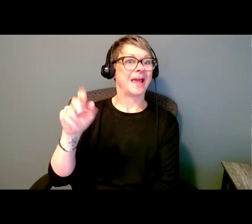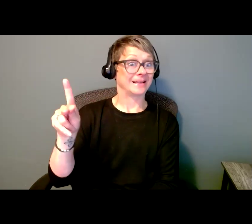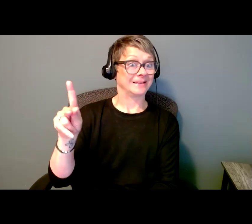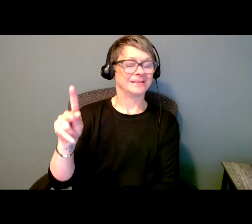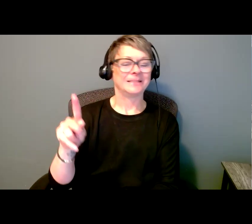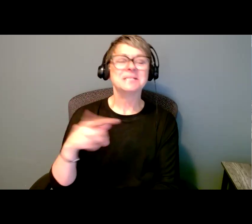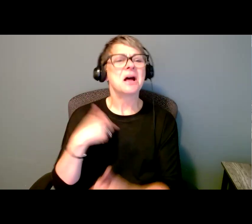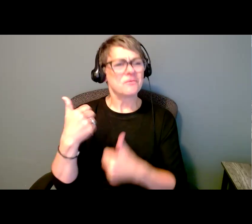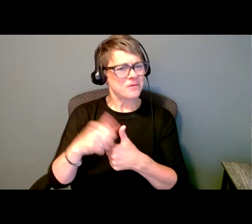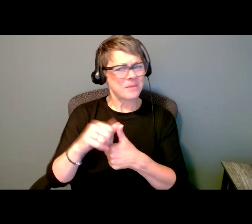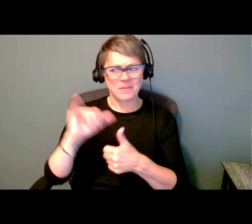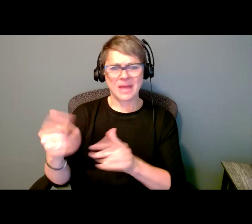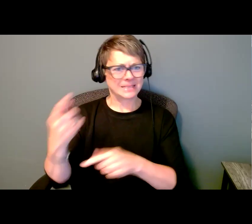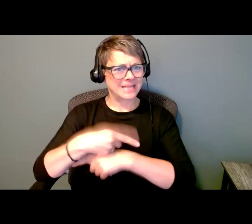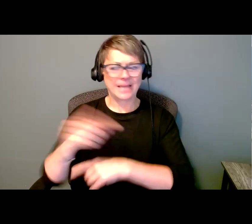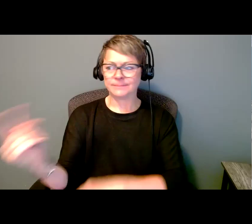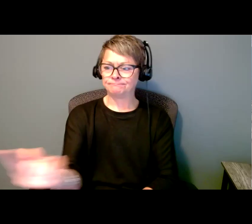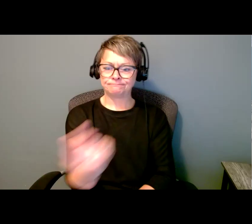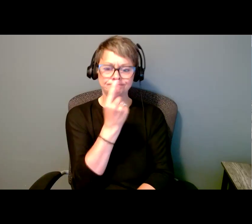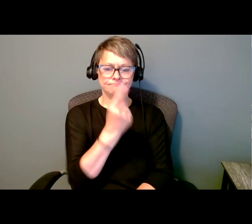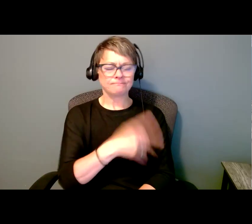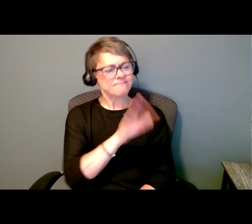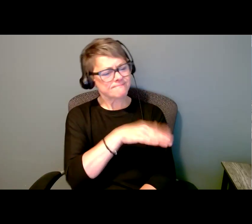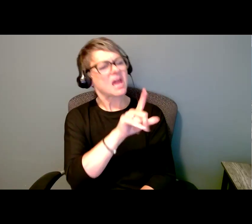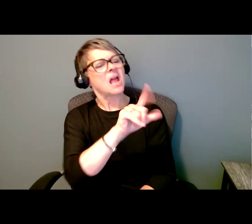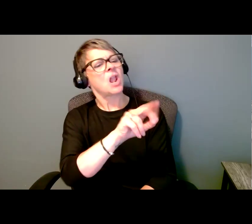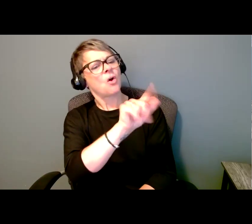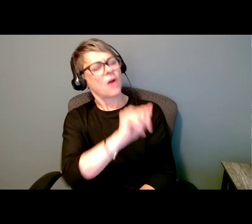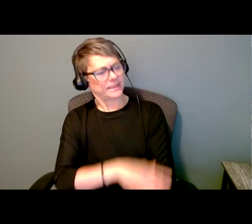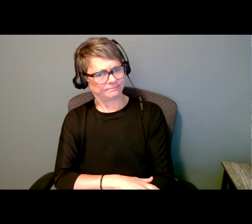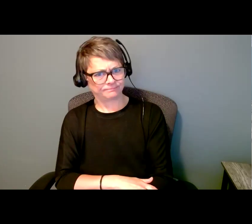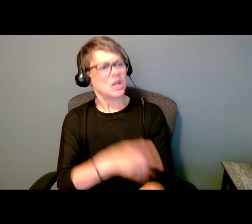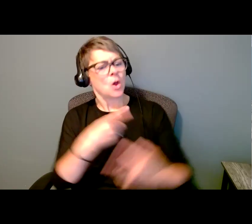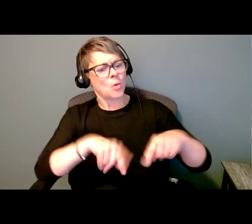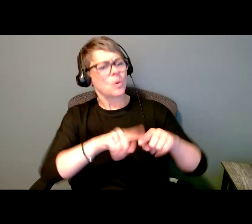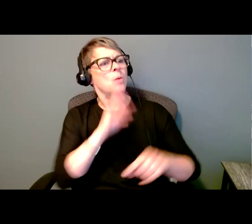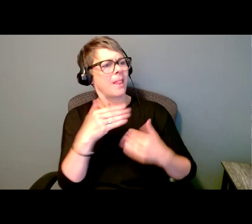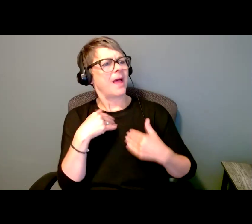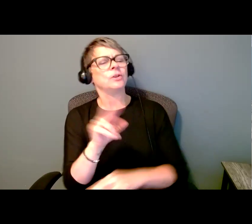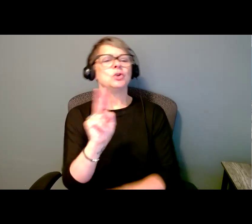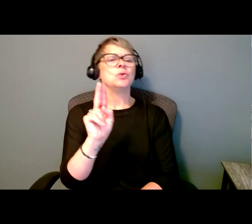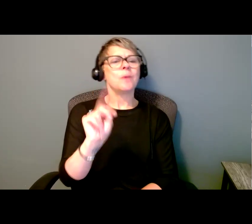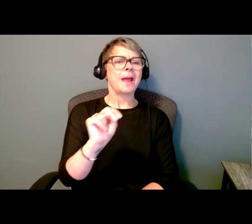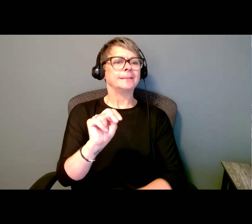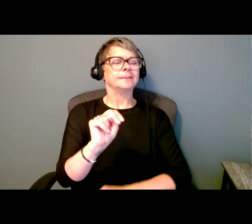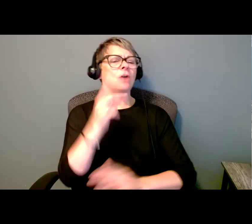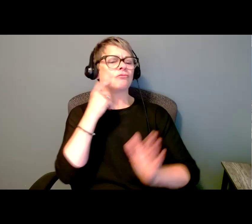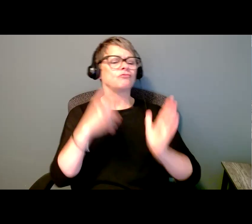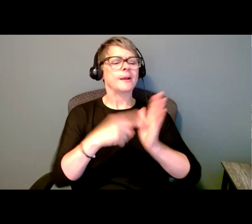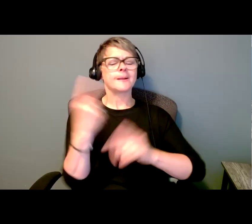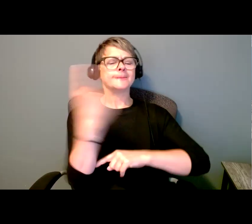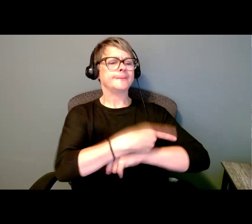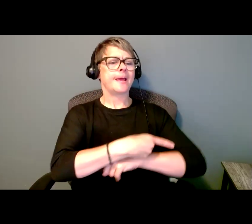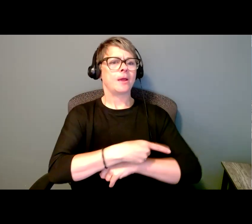me and said, you know what? We're going to have a United Nations recognized day, not just in